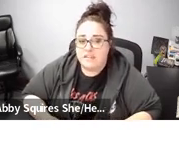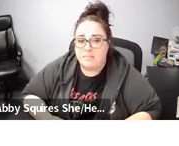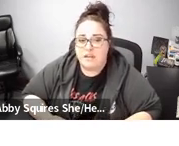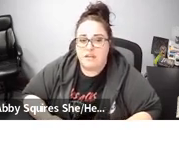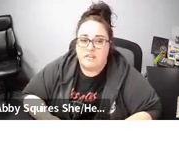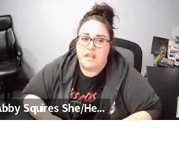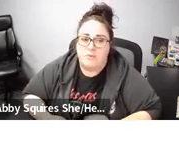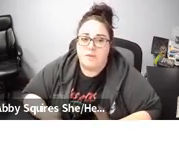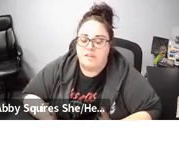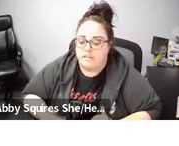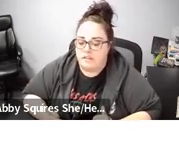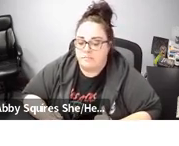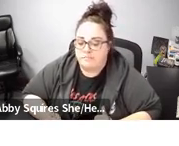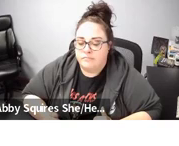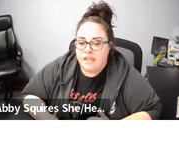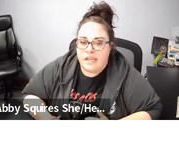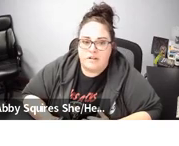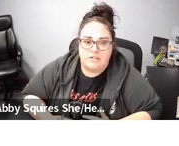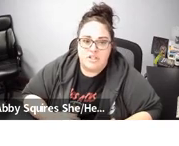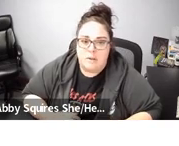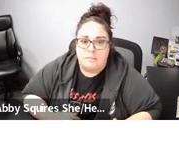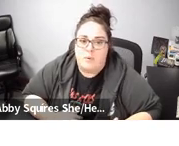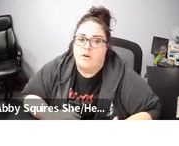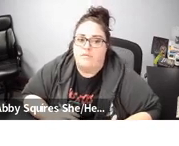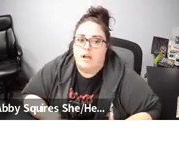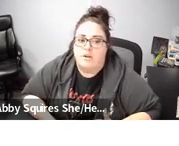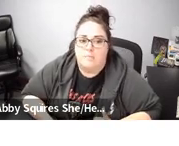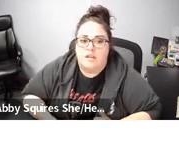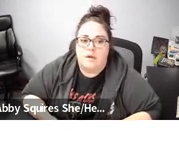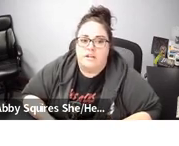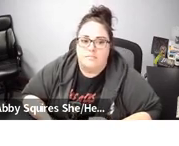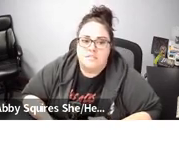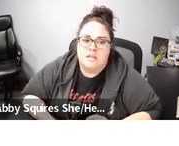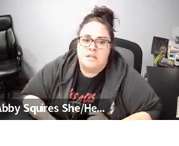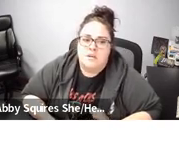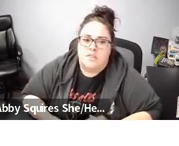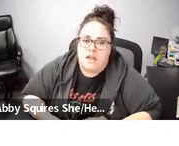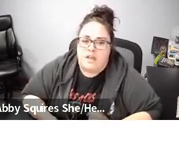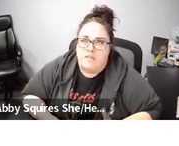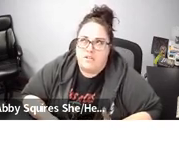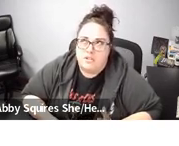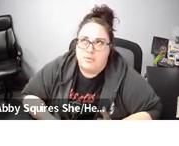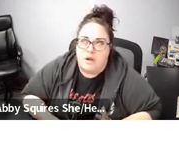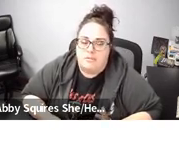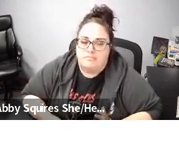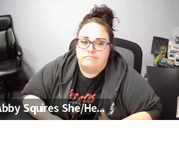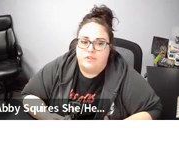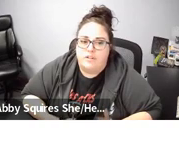assistive aid they will make like the character jump or run or pick up items without having